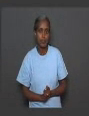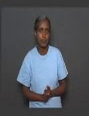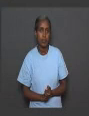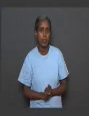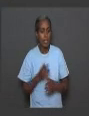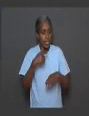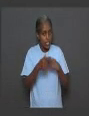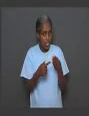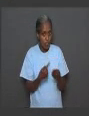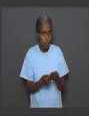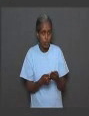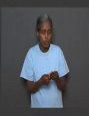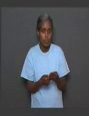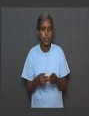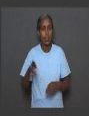Therefore,